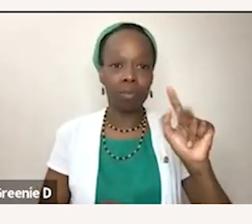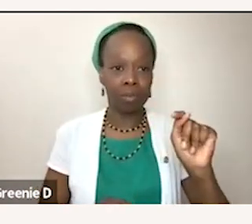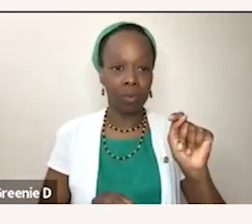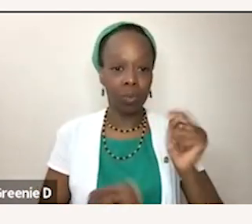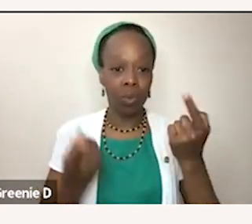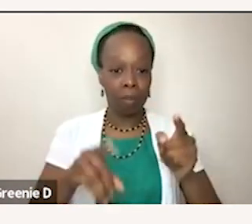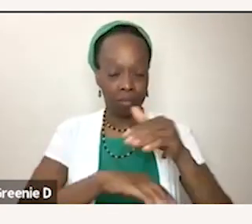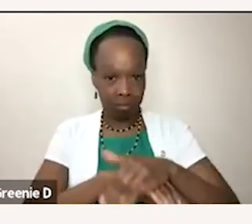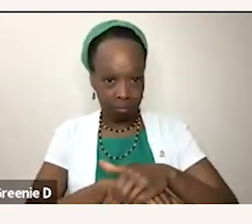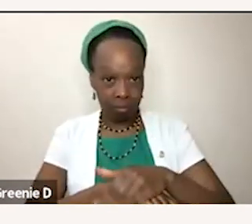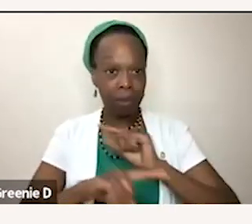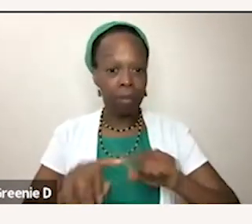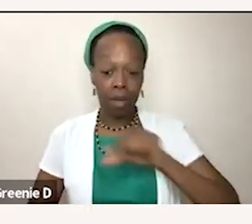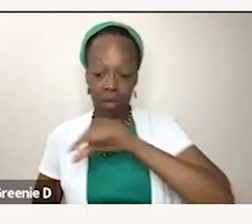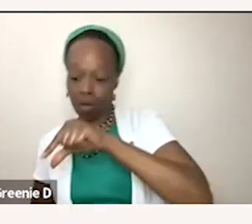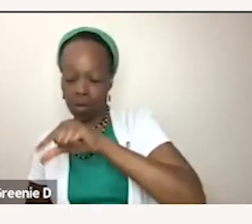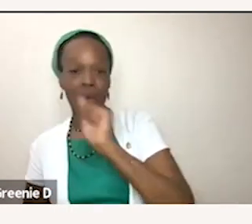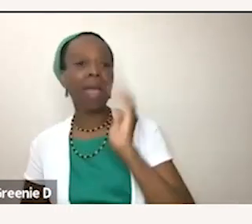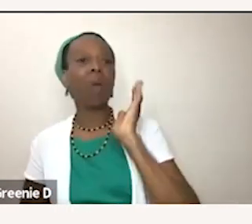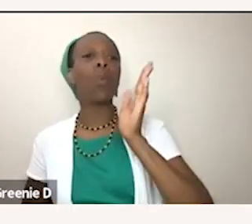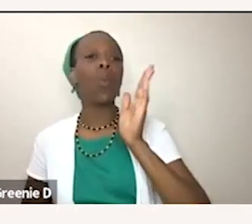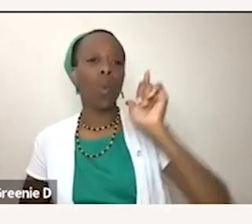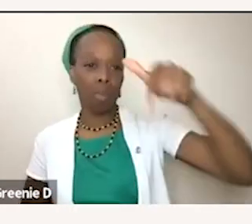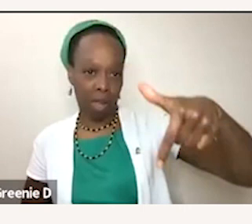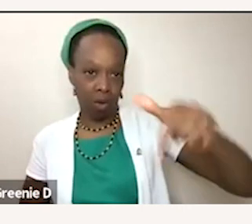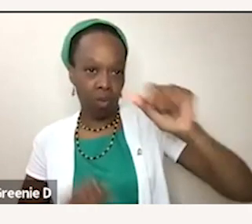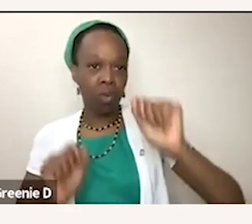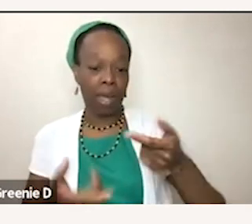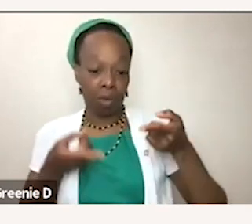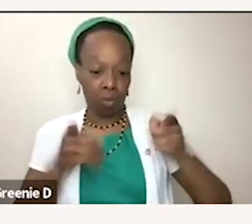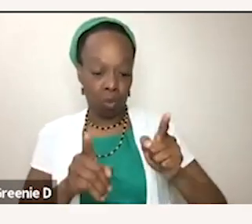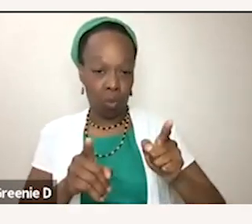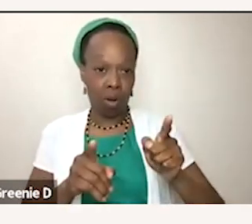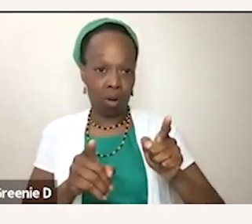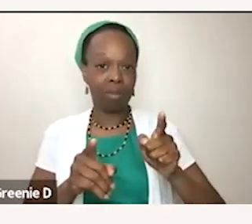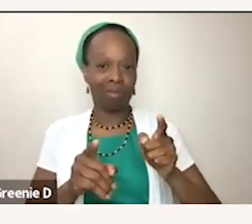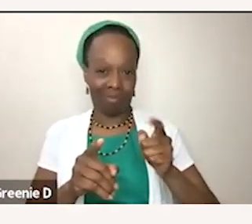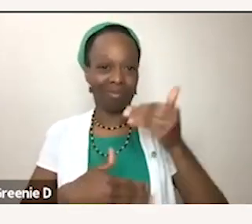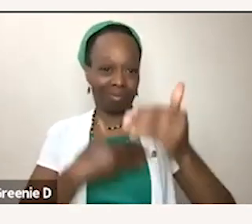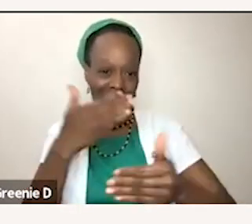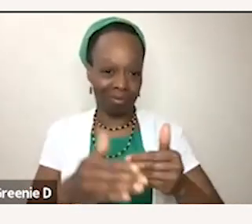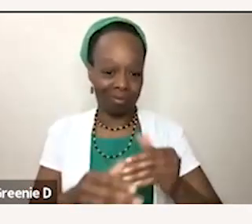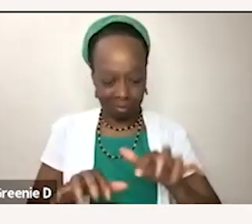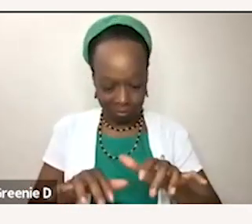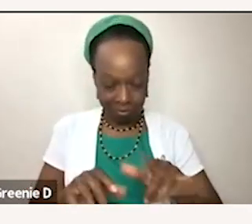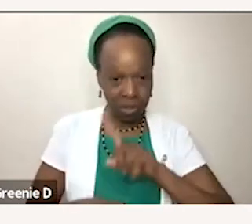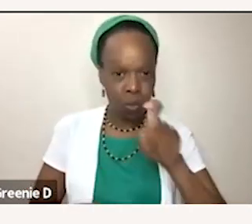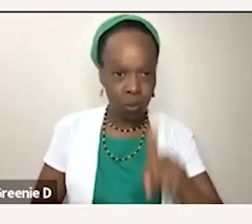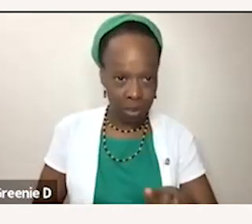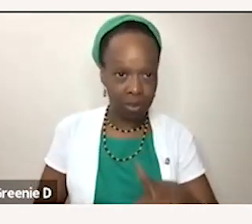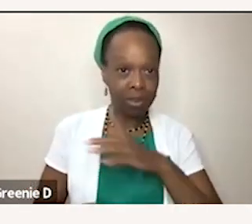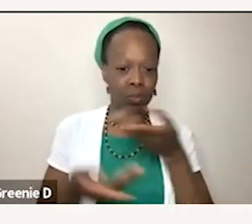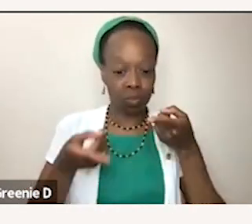the Q&A function will be on for you to ask questions throughout the presentation, and we can answer any questions during the session as best